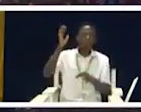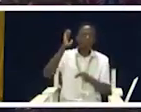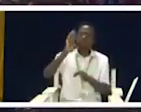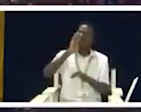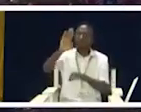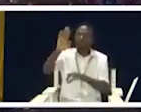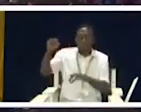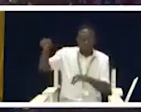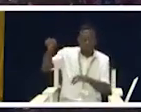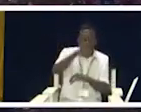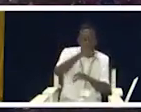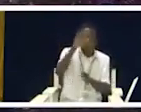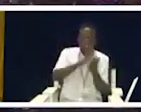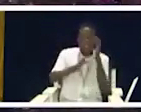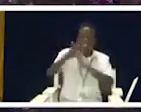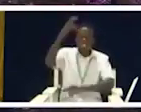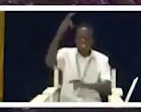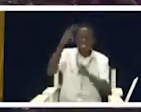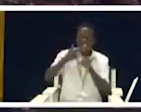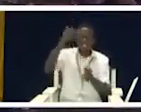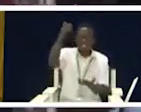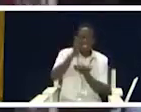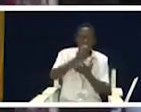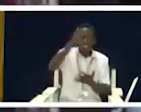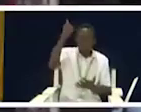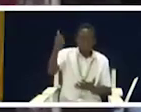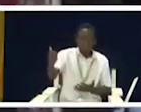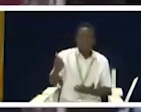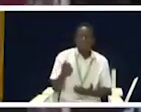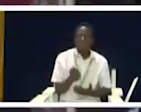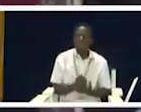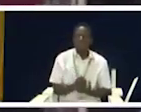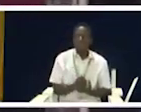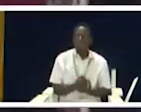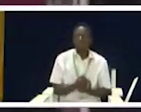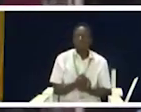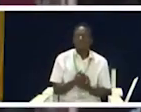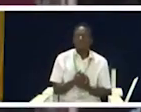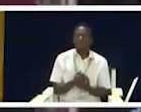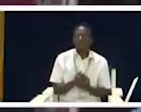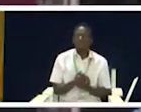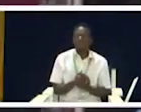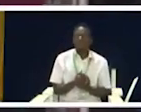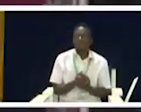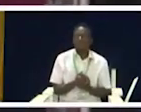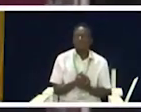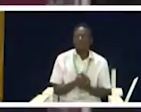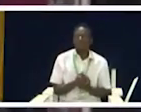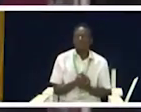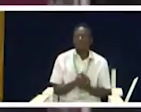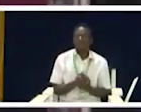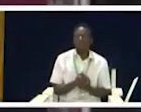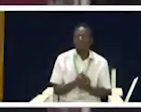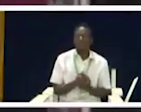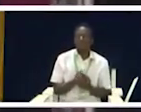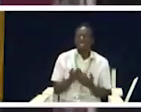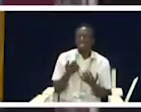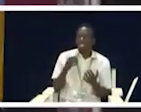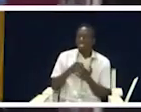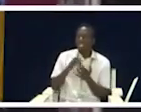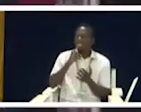forth. In the name of Jesus. His transfiguration on the mountain is a